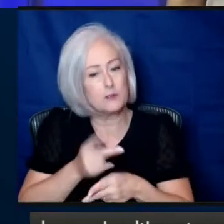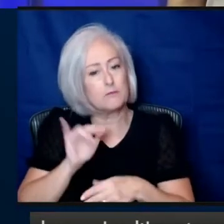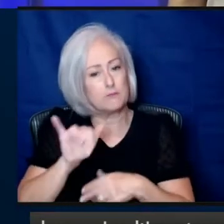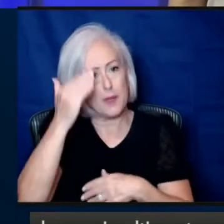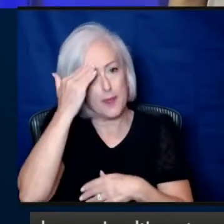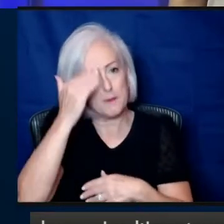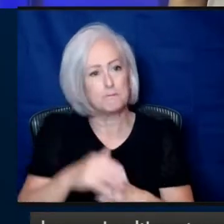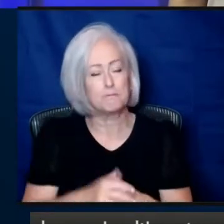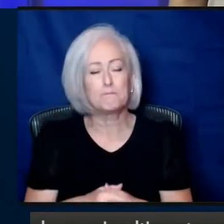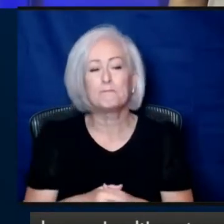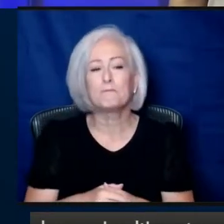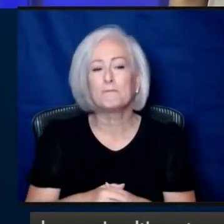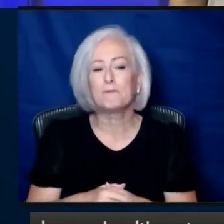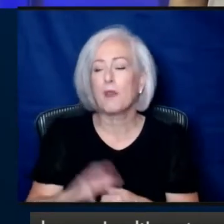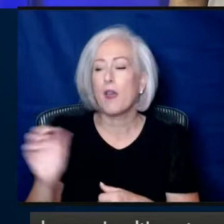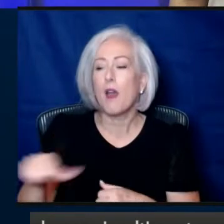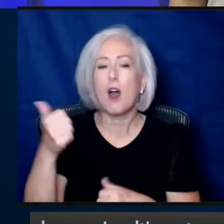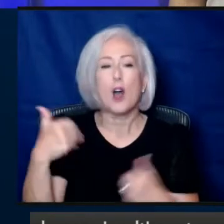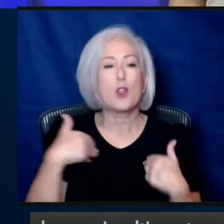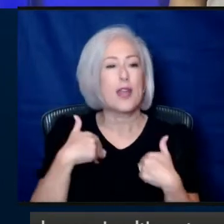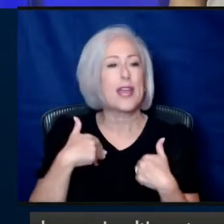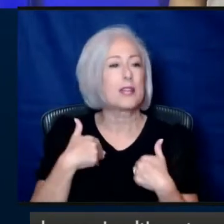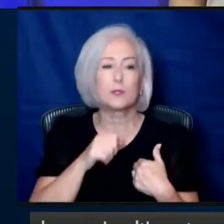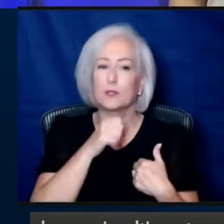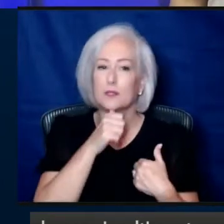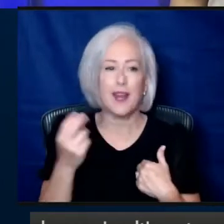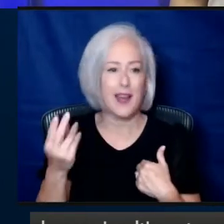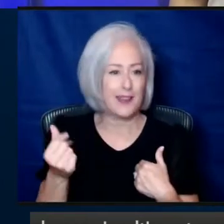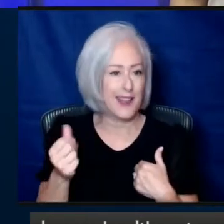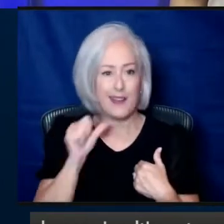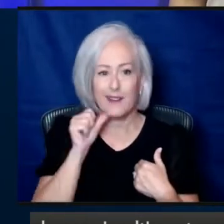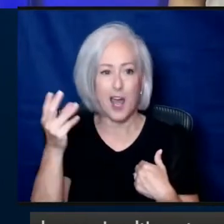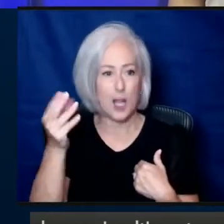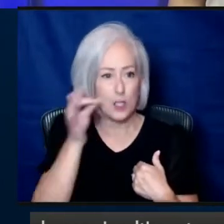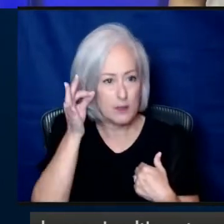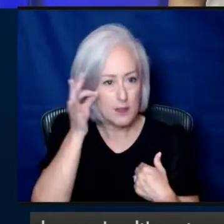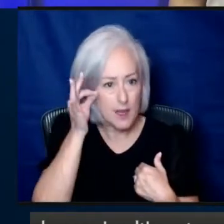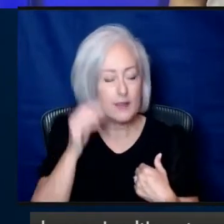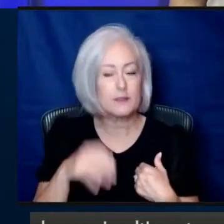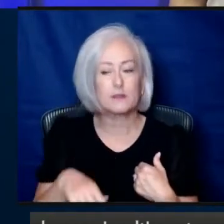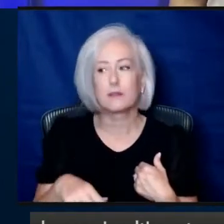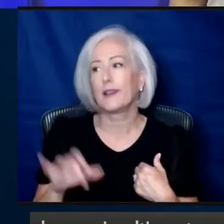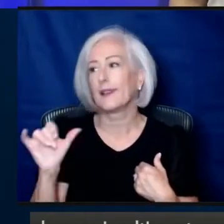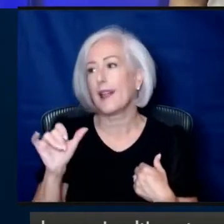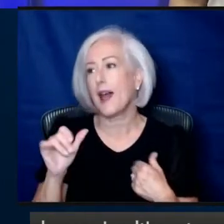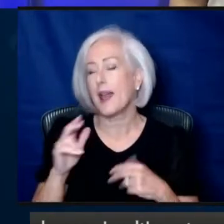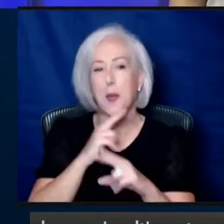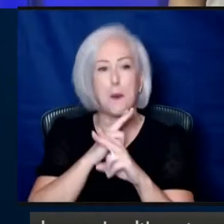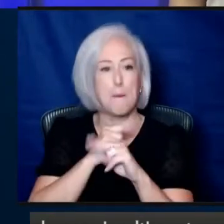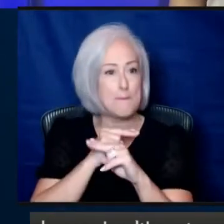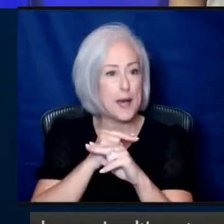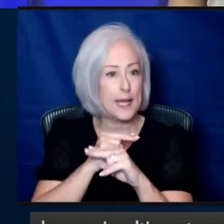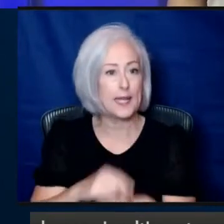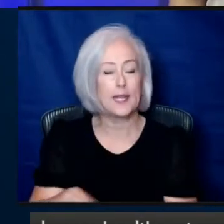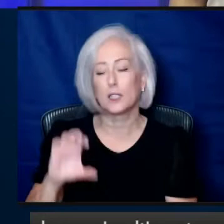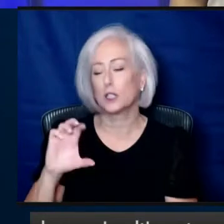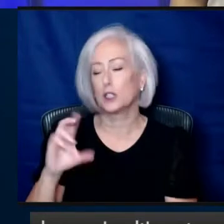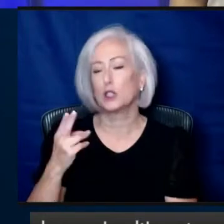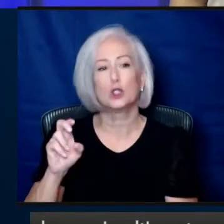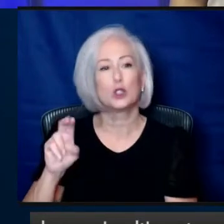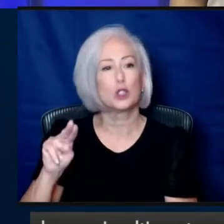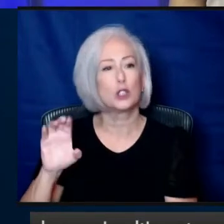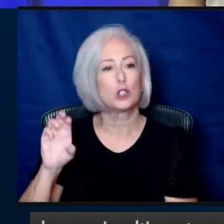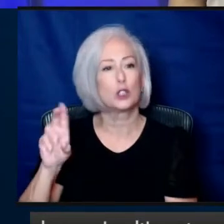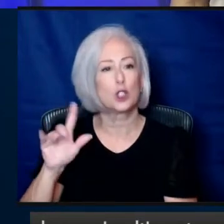it comes to other animals besides cats and dogs, people have a pet bunny or people have chinchillas, animals of